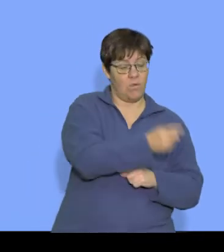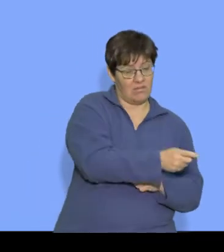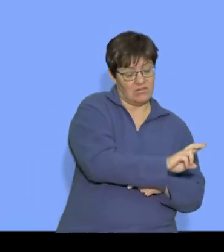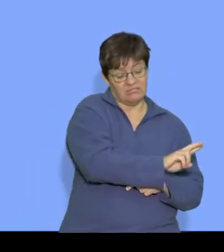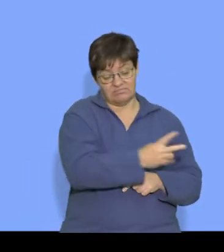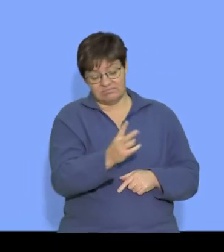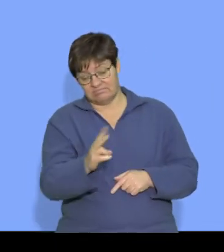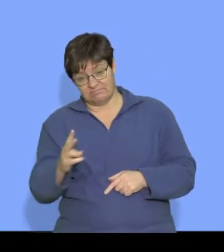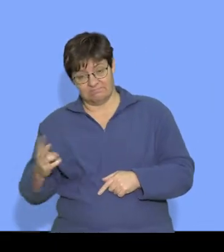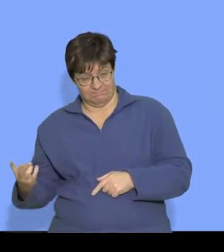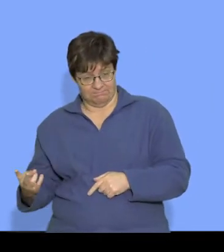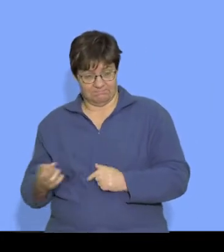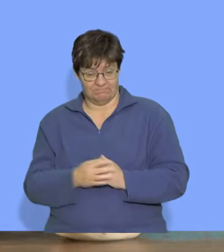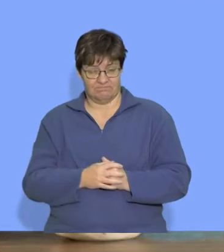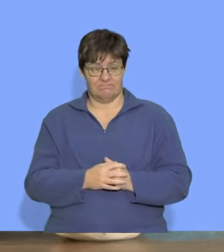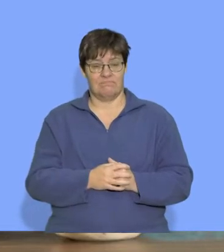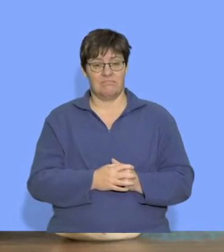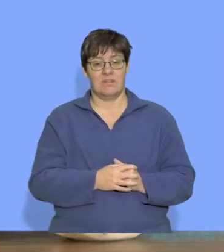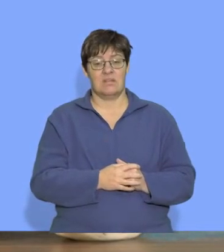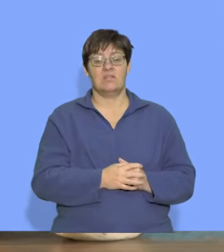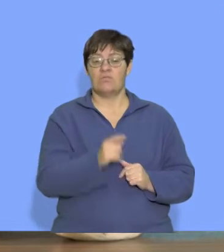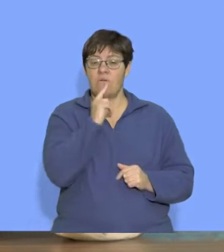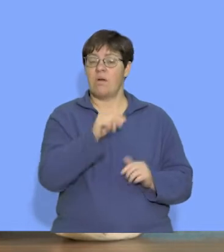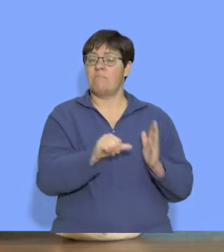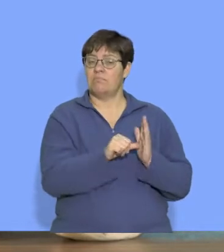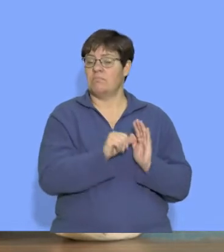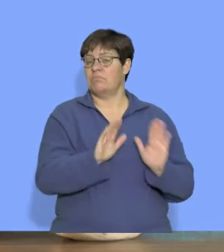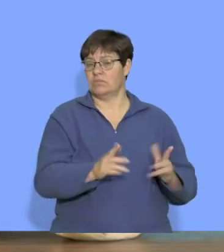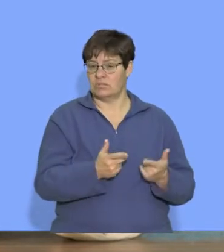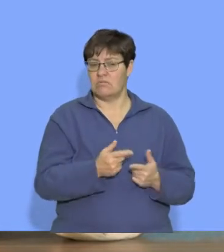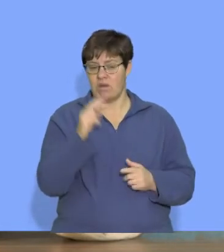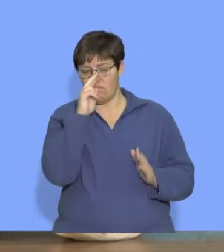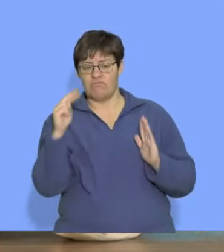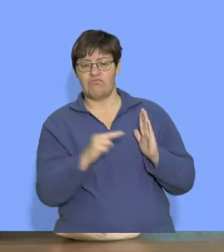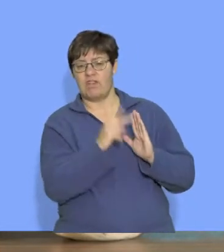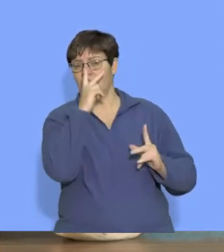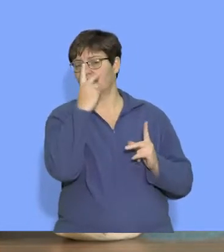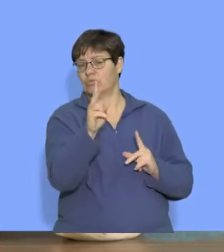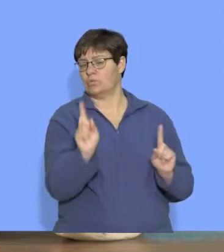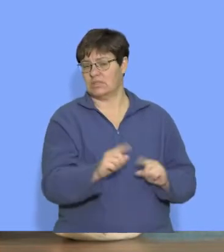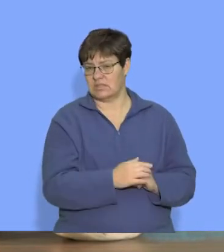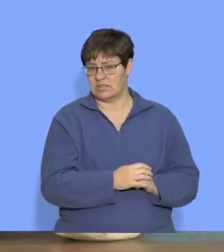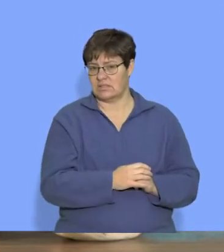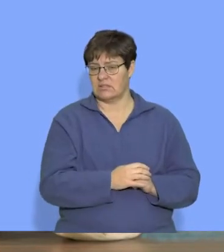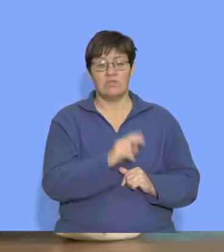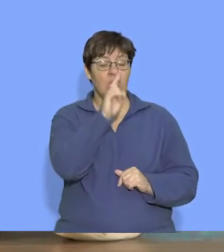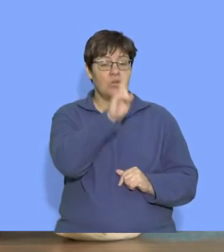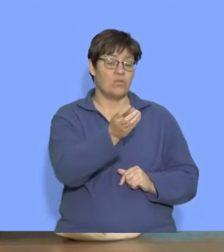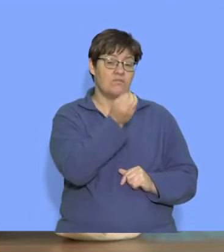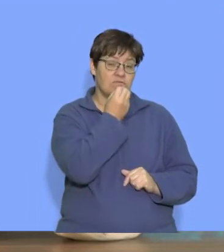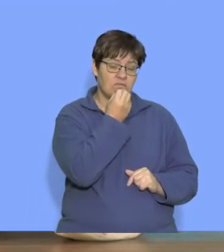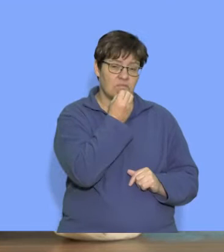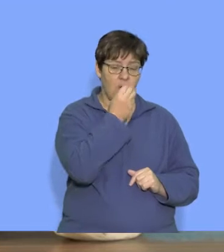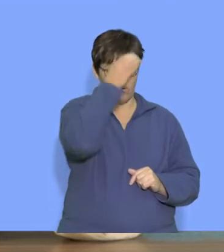one organism to the next. It's important that we pause at this moment and reflect on what we've just looked at. So we've looked